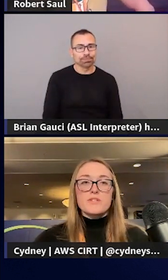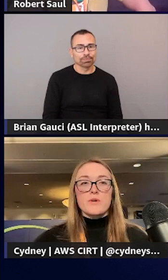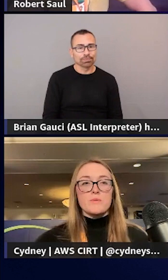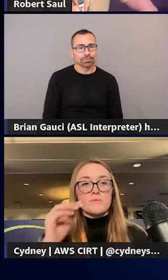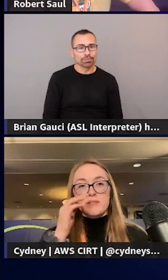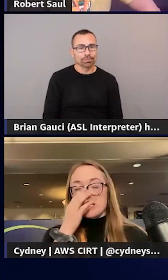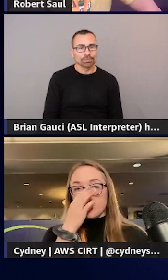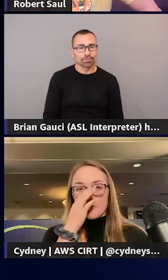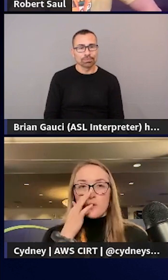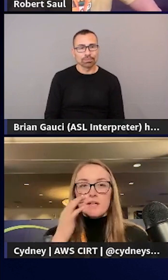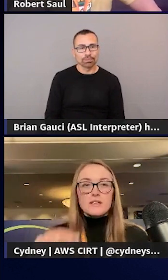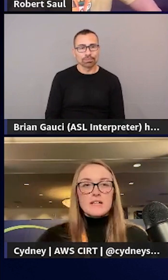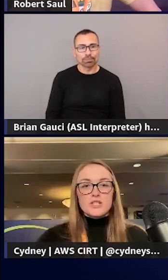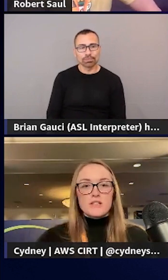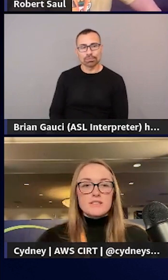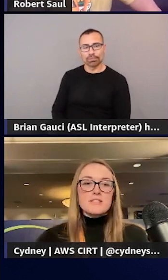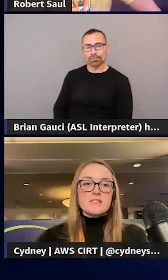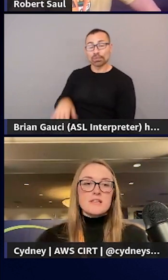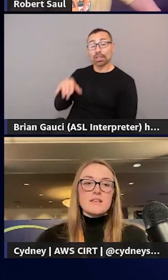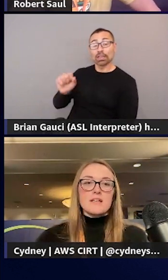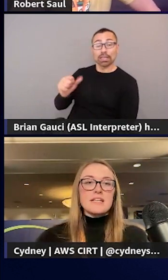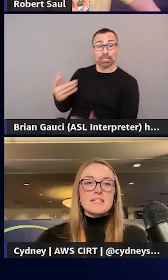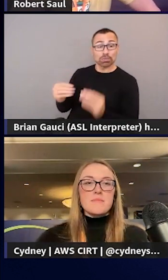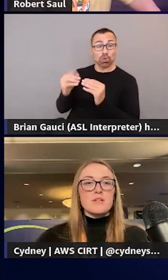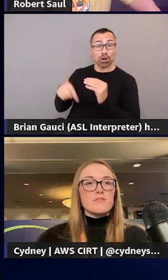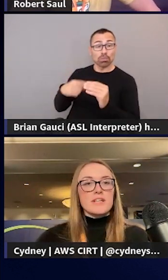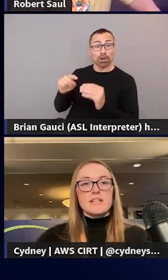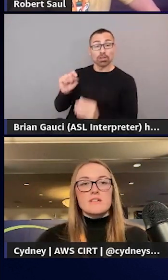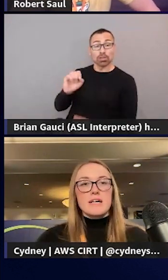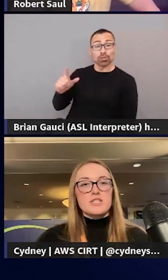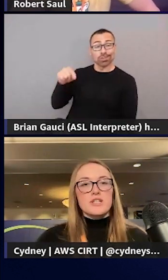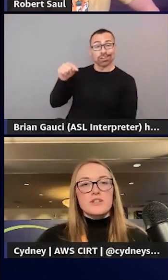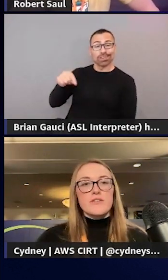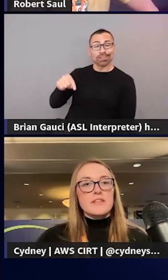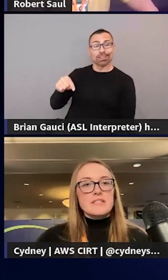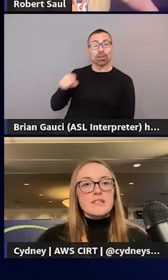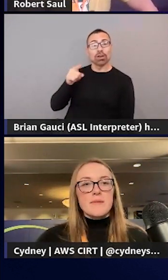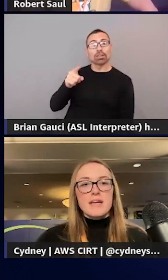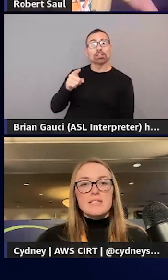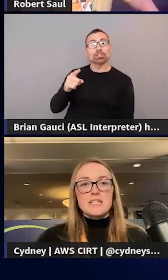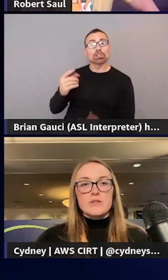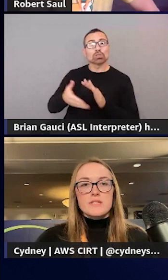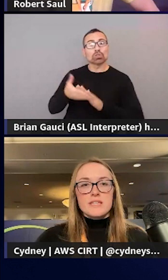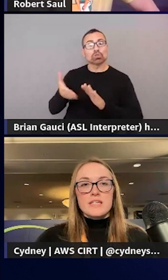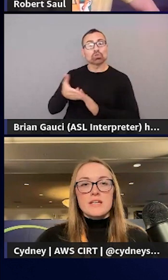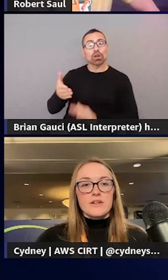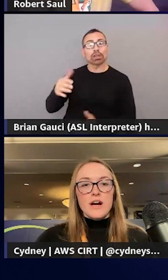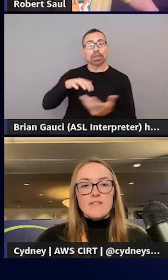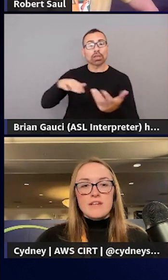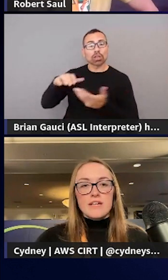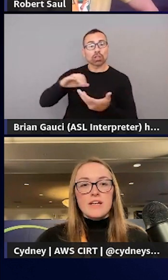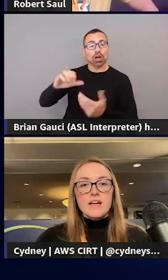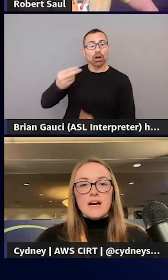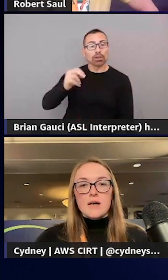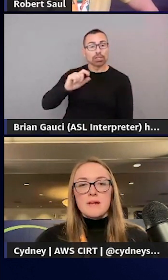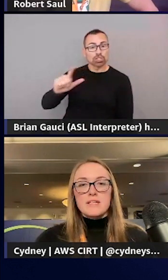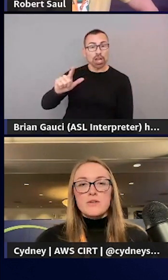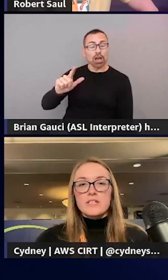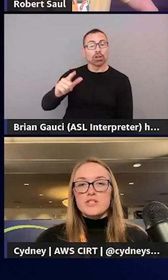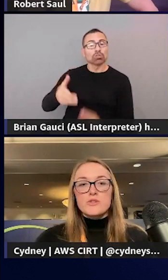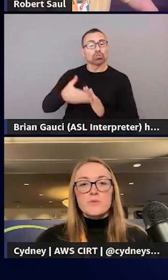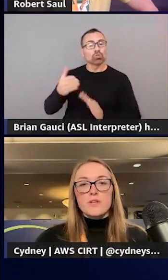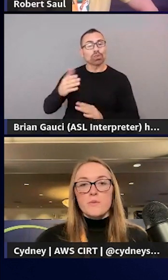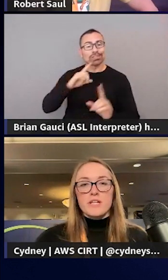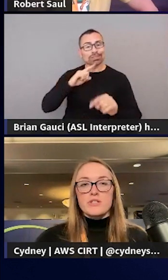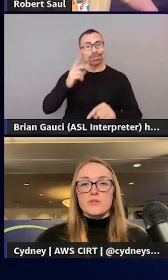tool. So we're in Cloud Shell. This is an example of running it in Cloud Shell. You run this command and you'll see a graphic, and you